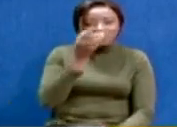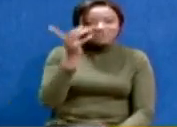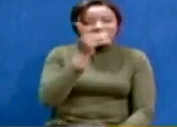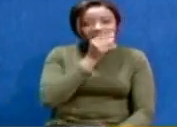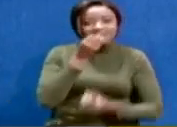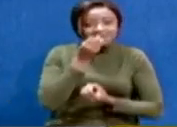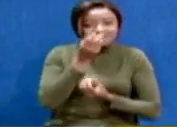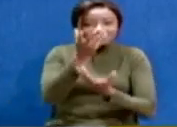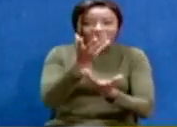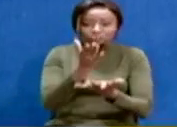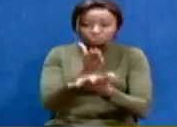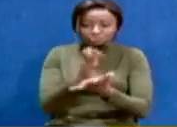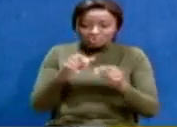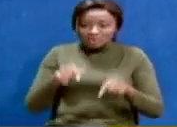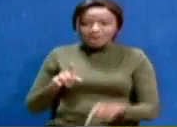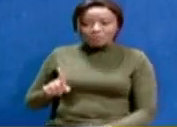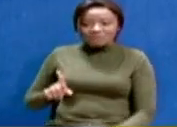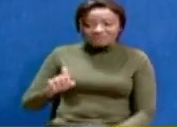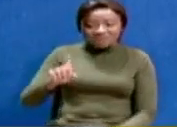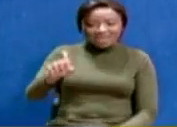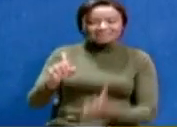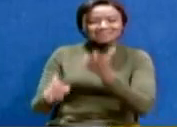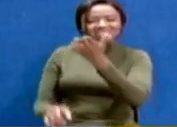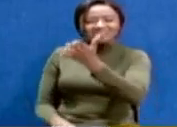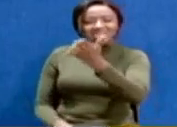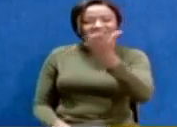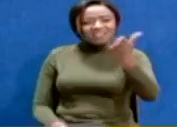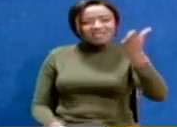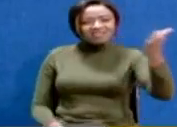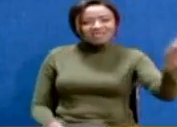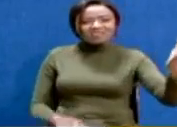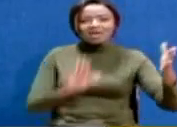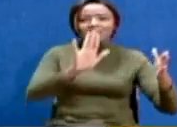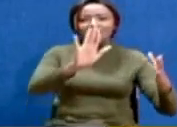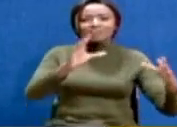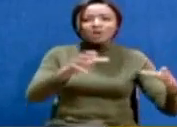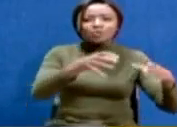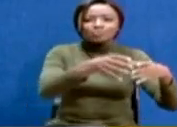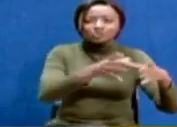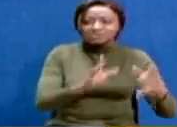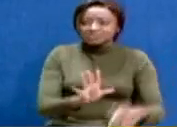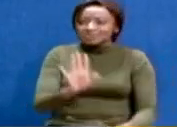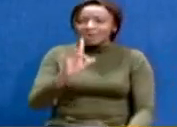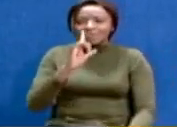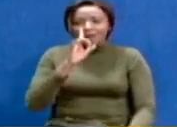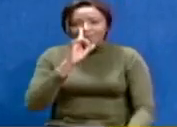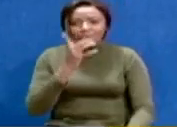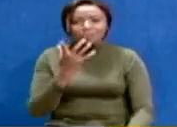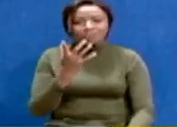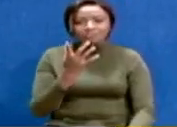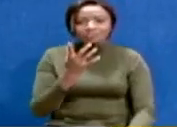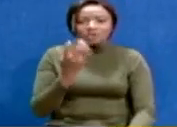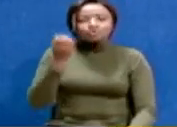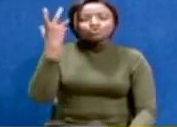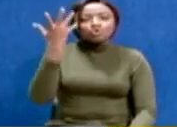now firmly established in our communities. This reality is supported by the numbers